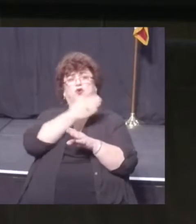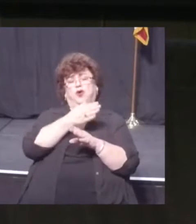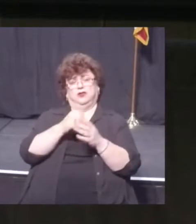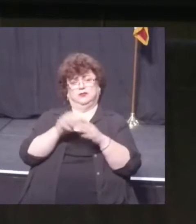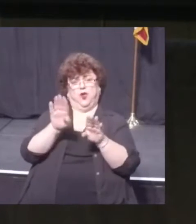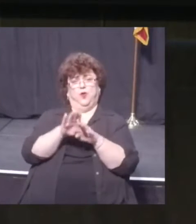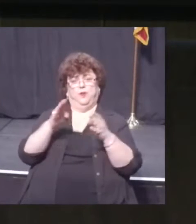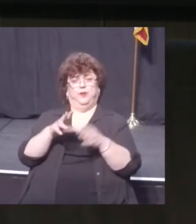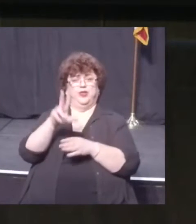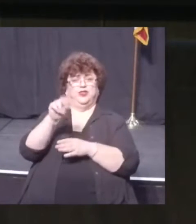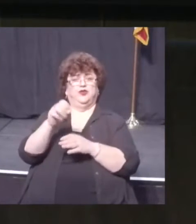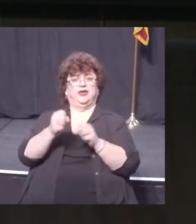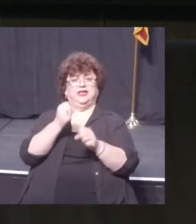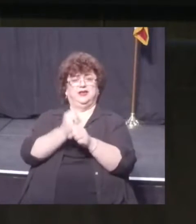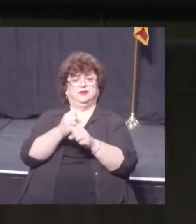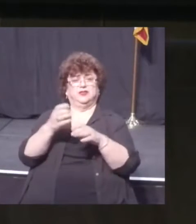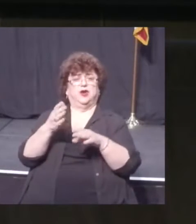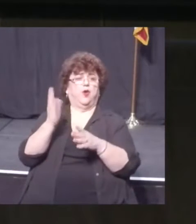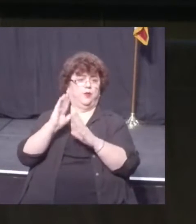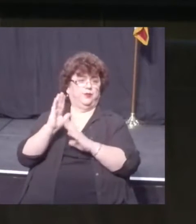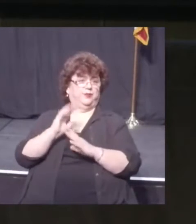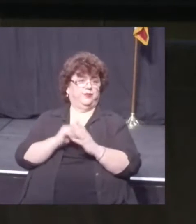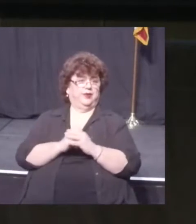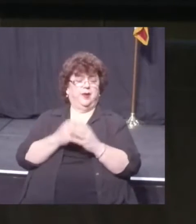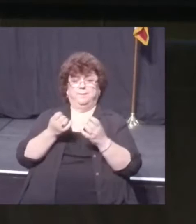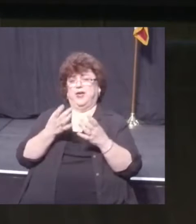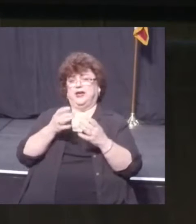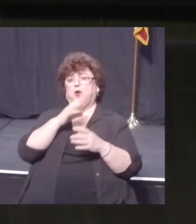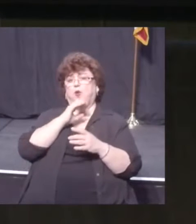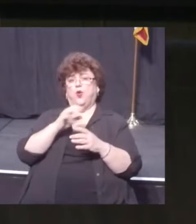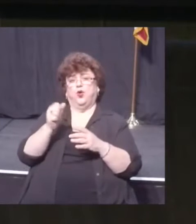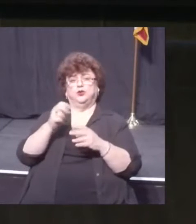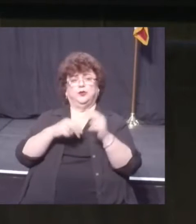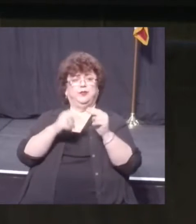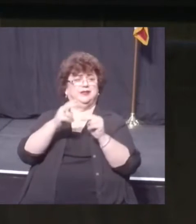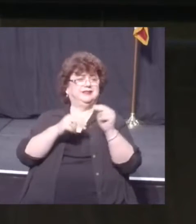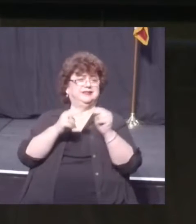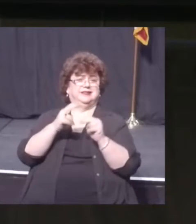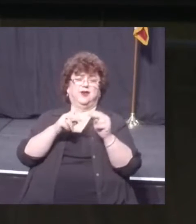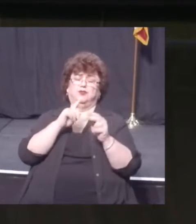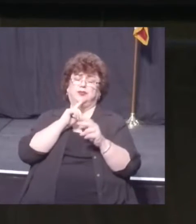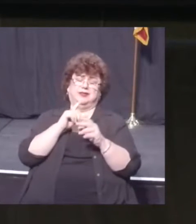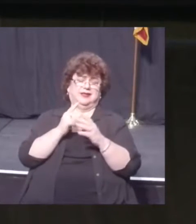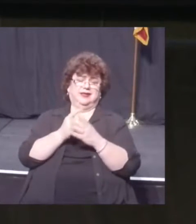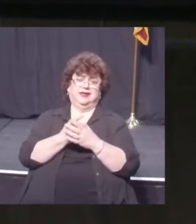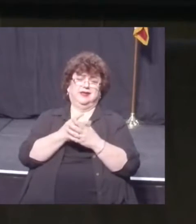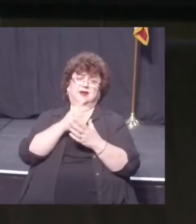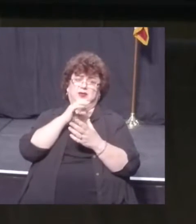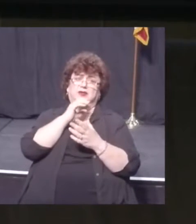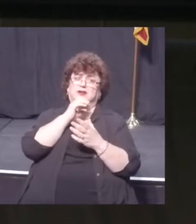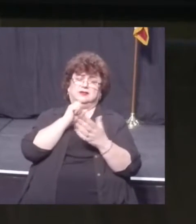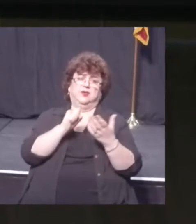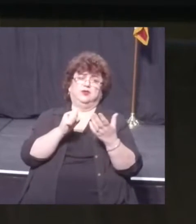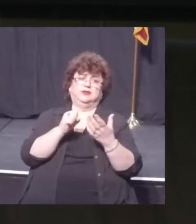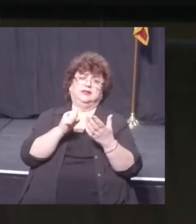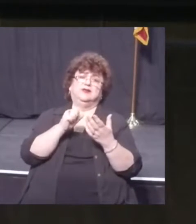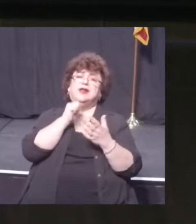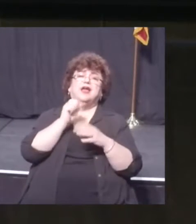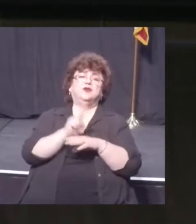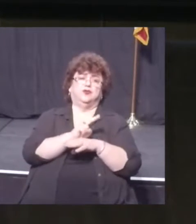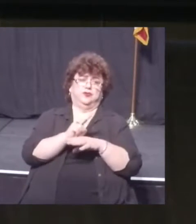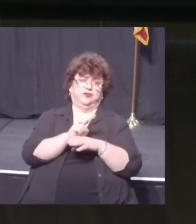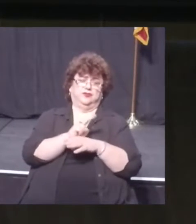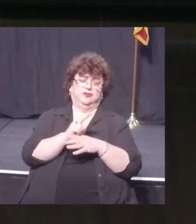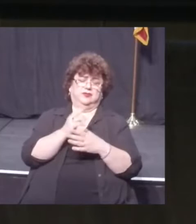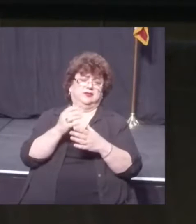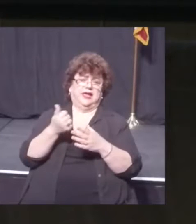almost 30 years ago. Many older buildings have outlived their useful lives. And let's face